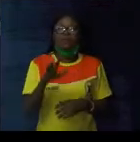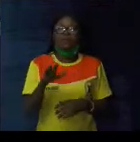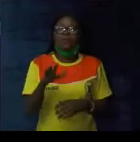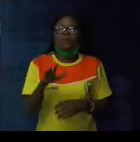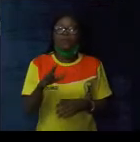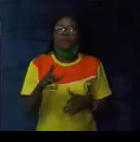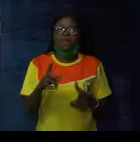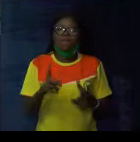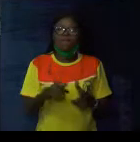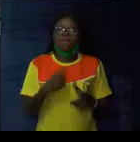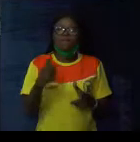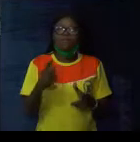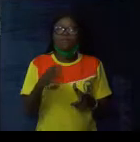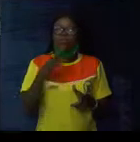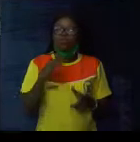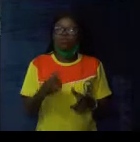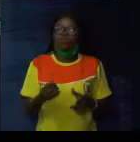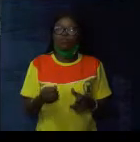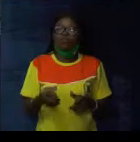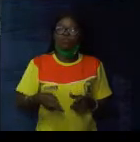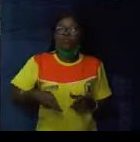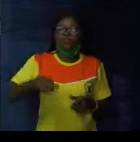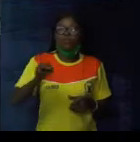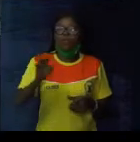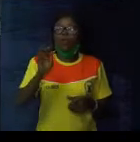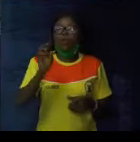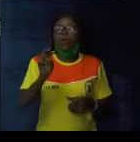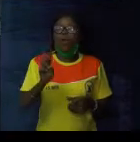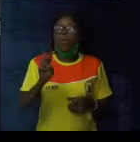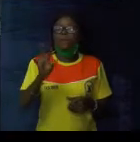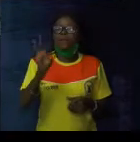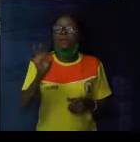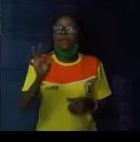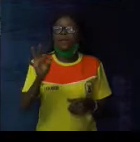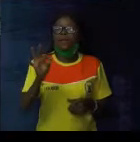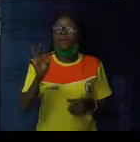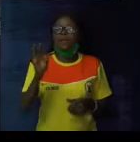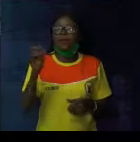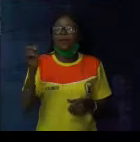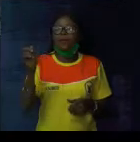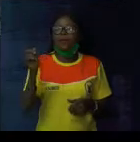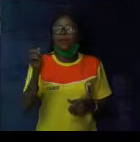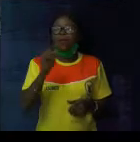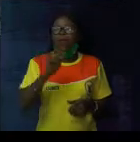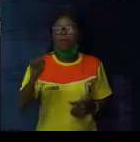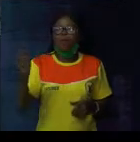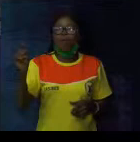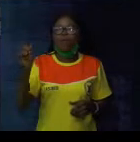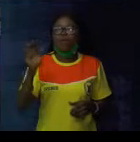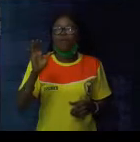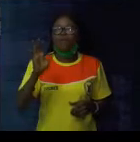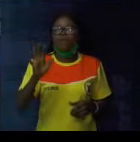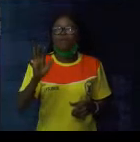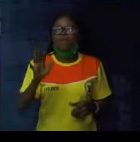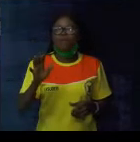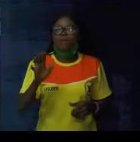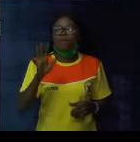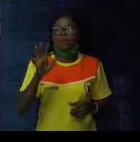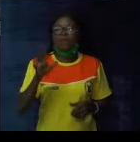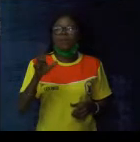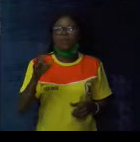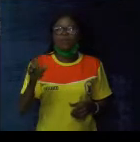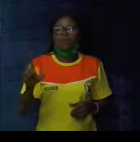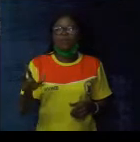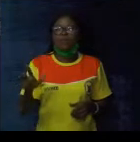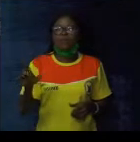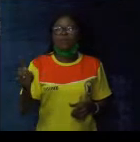22.5. First, we scale up by 9/5. That is 9 over 5, 9/5. Now divide. 5 goes here